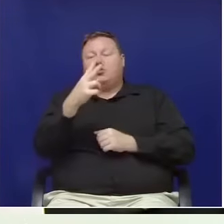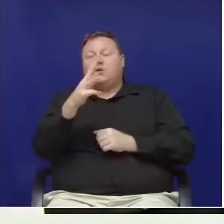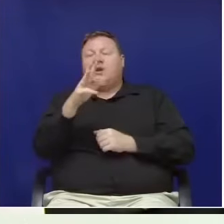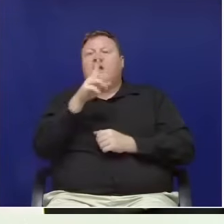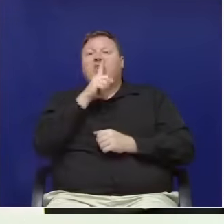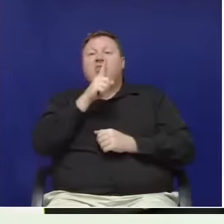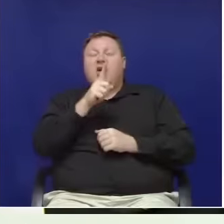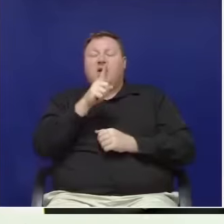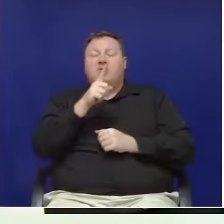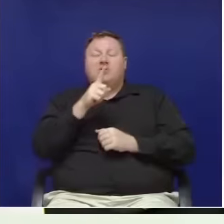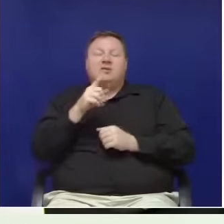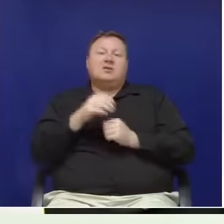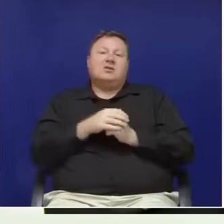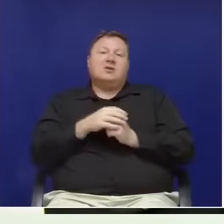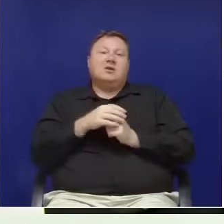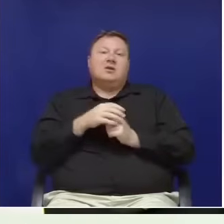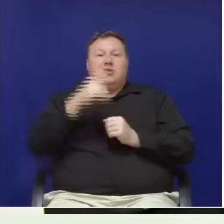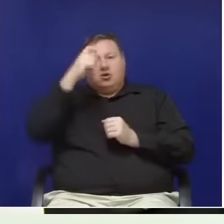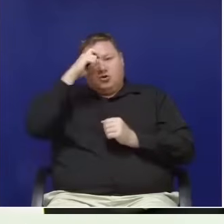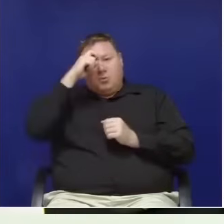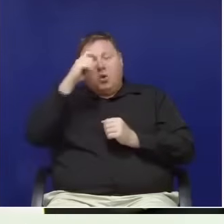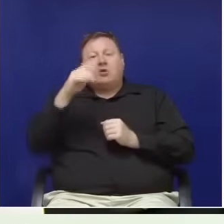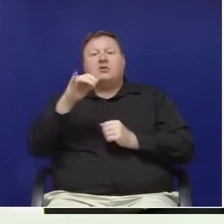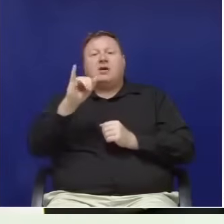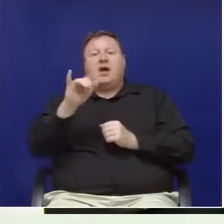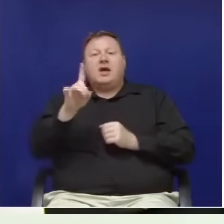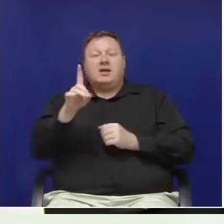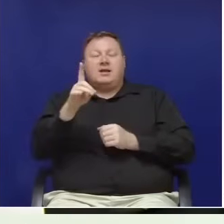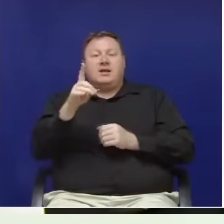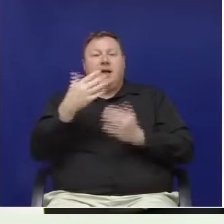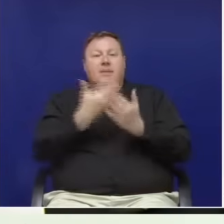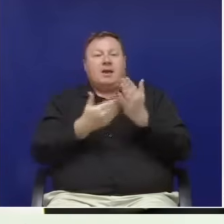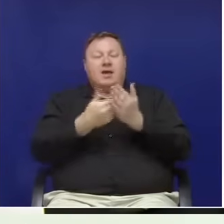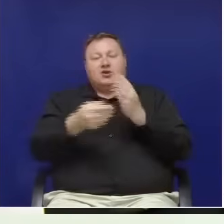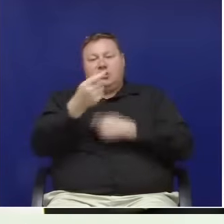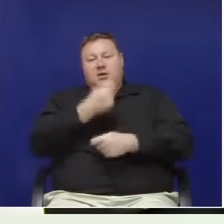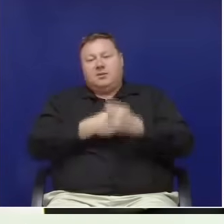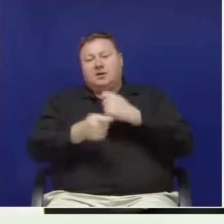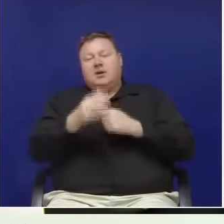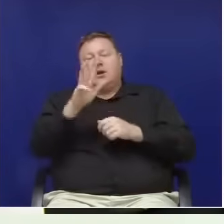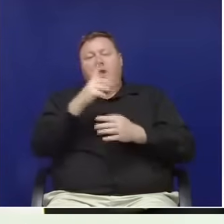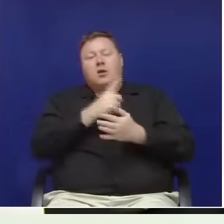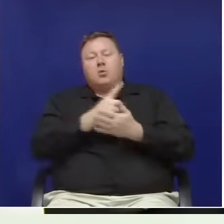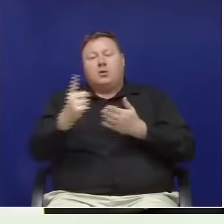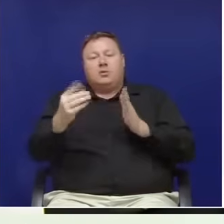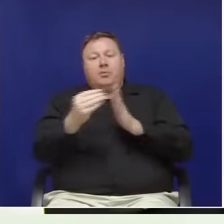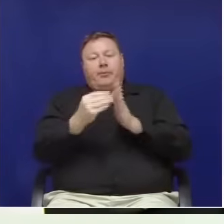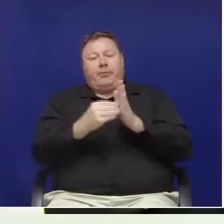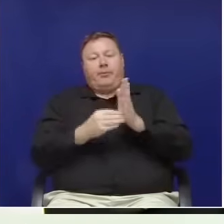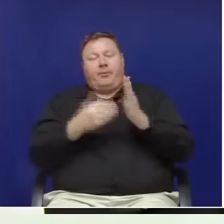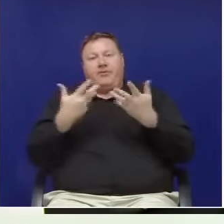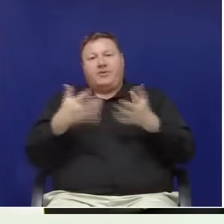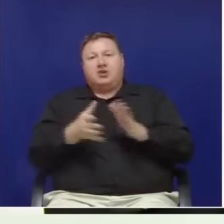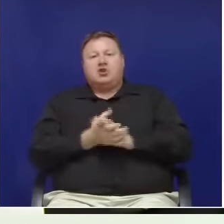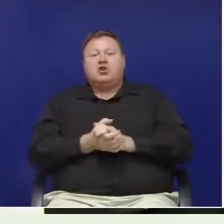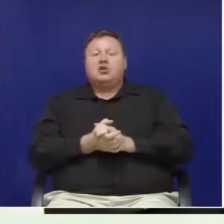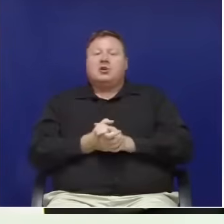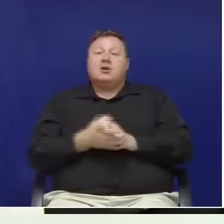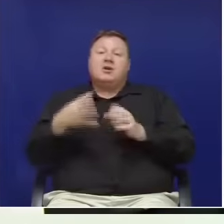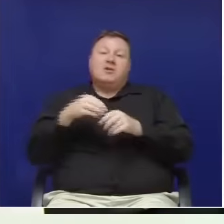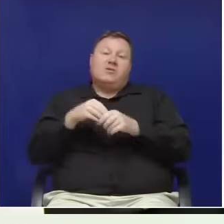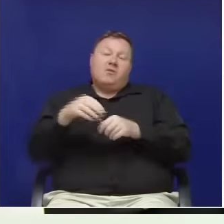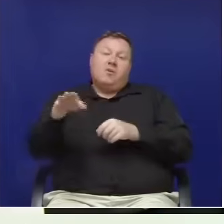ID replacement applications within approximately 9 weeks of implementation. Participating banks currently